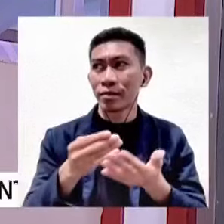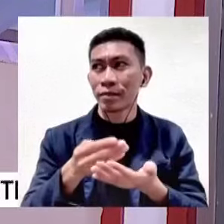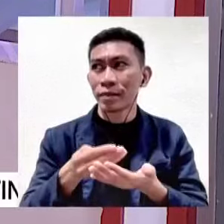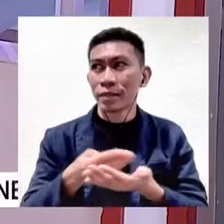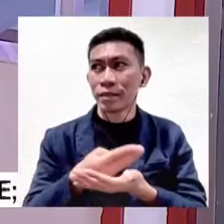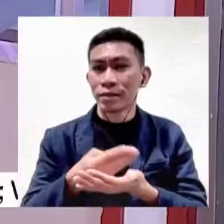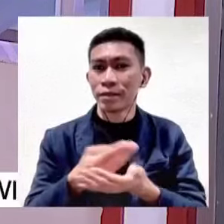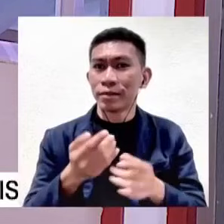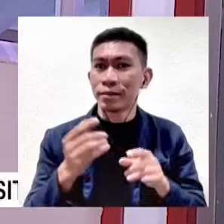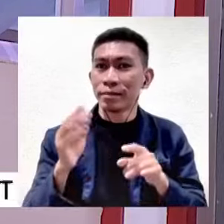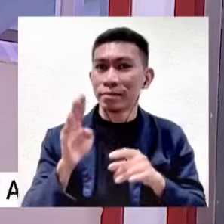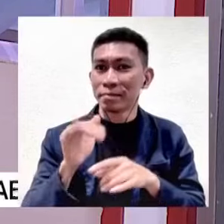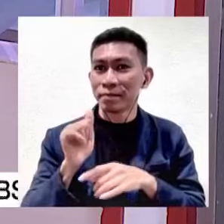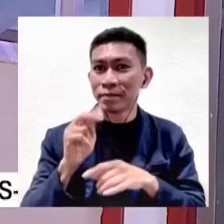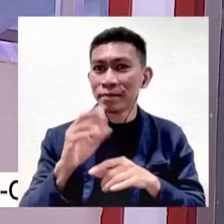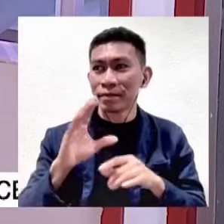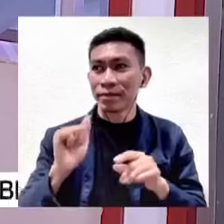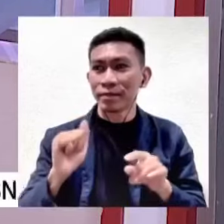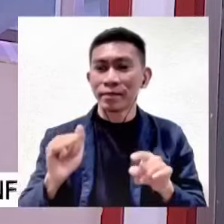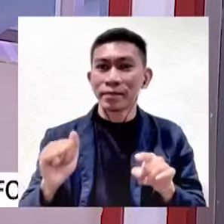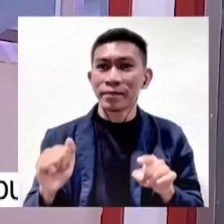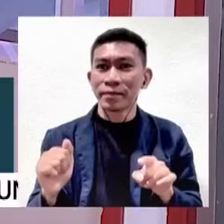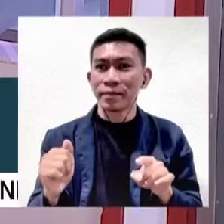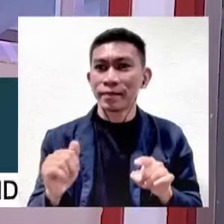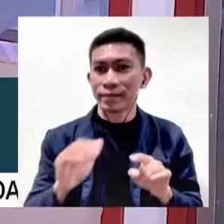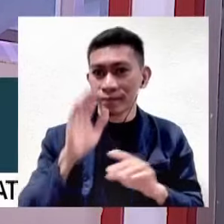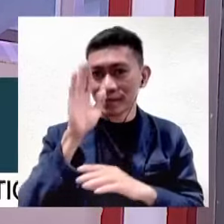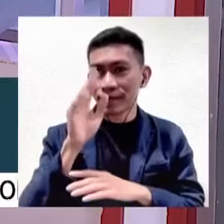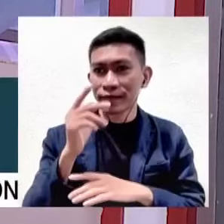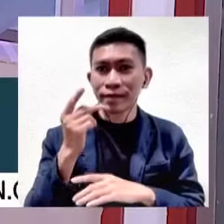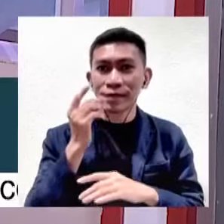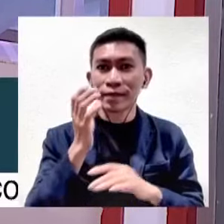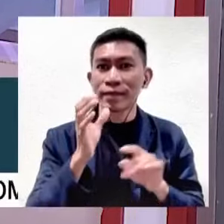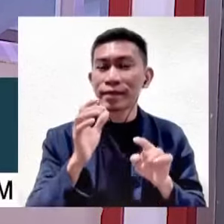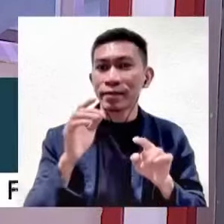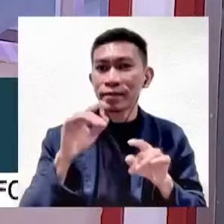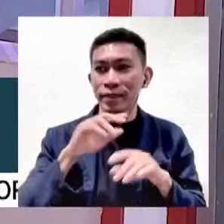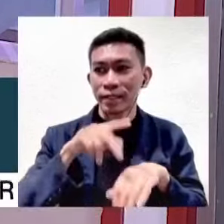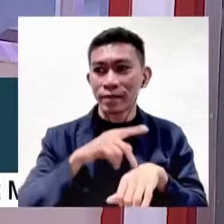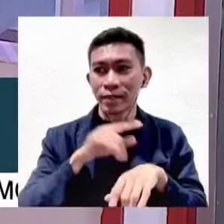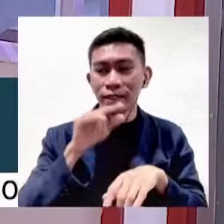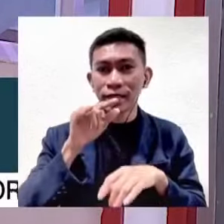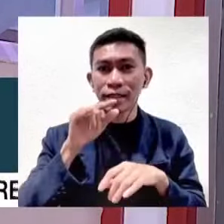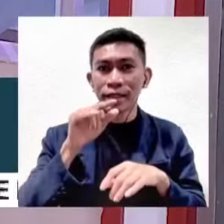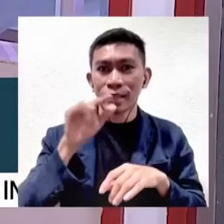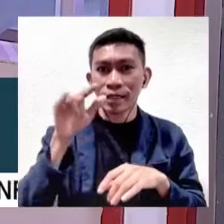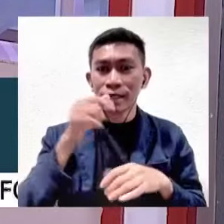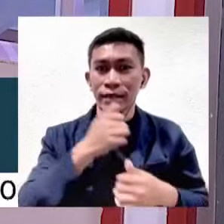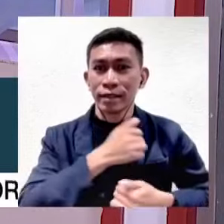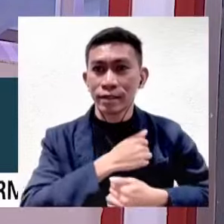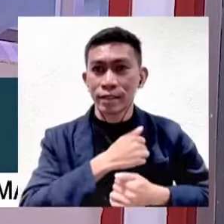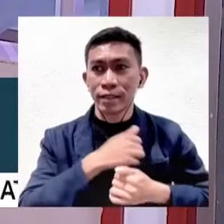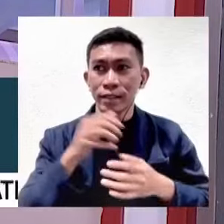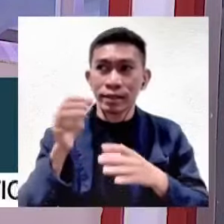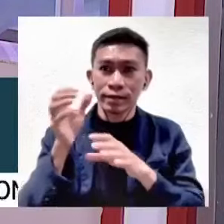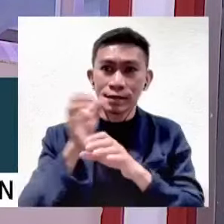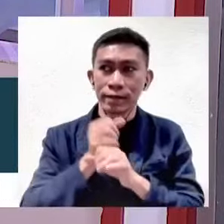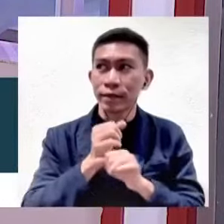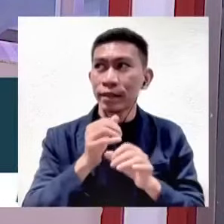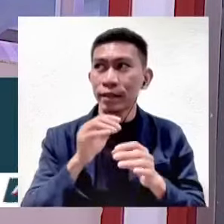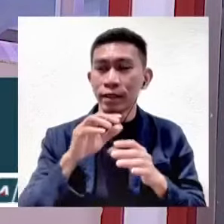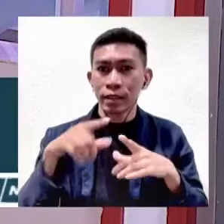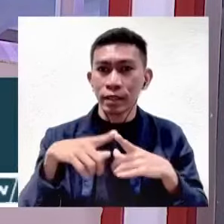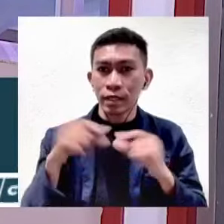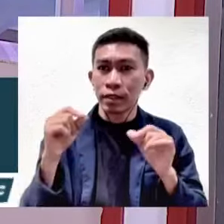tell us? Hi, Carmina. The Philippine Air Force on Wednesday accepted into service a Japanese-built air